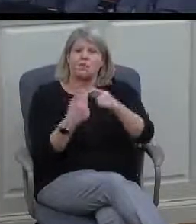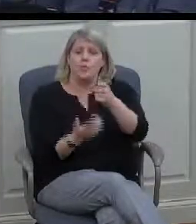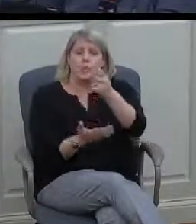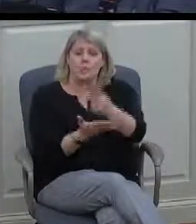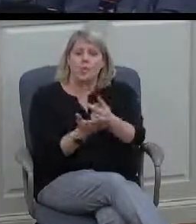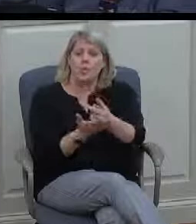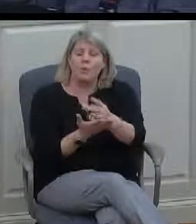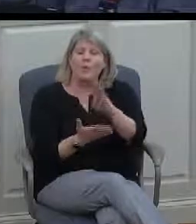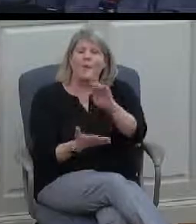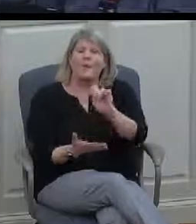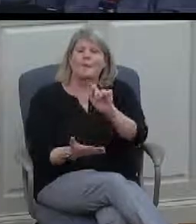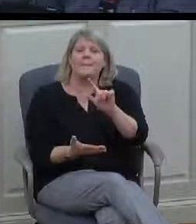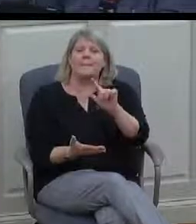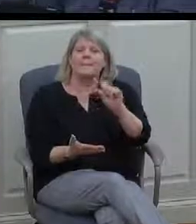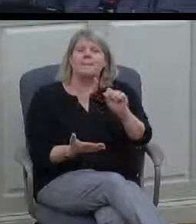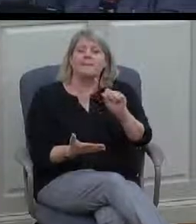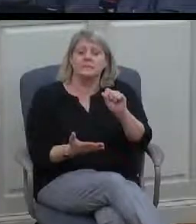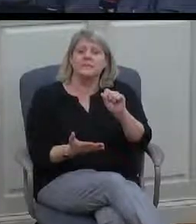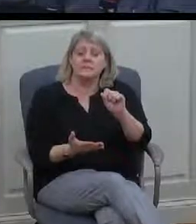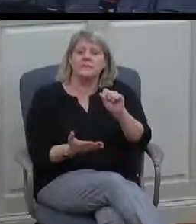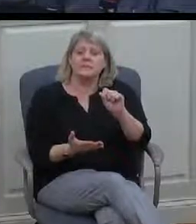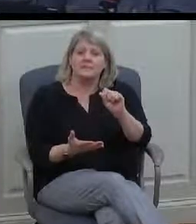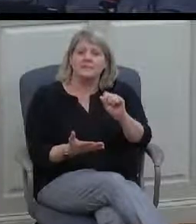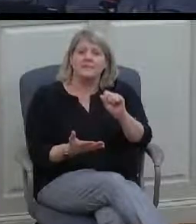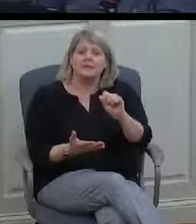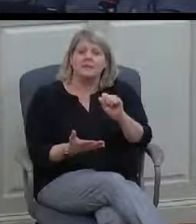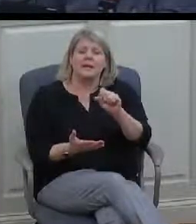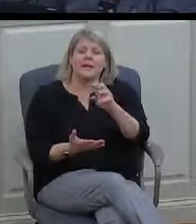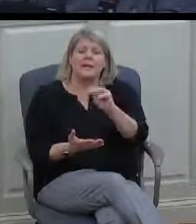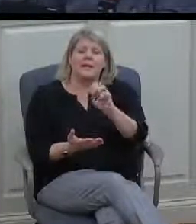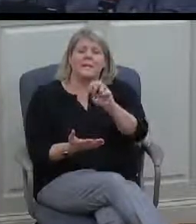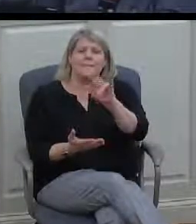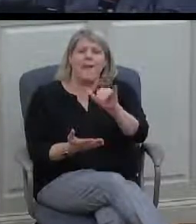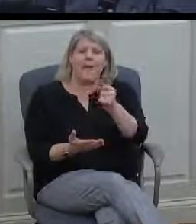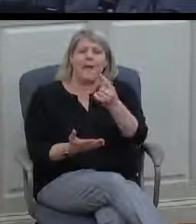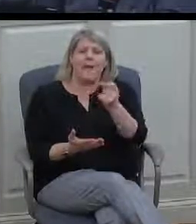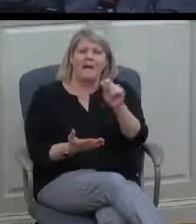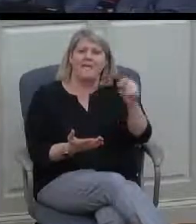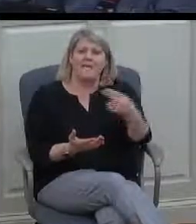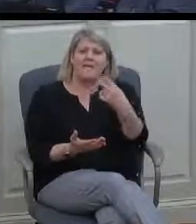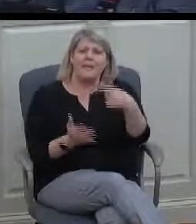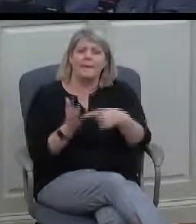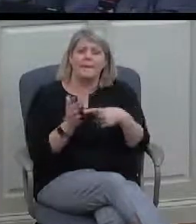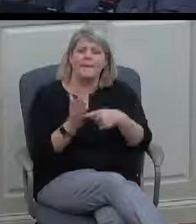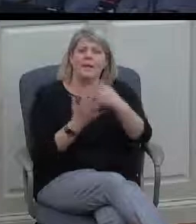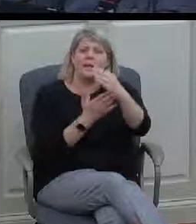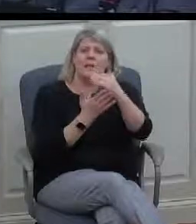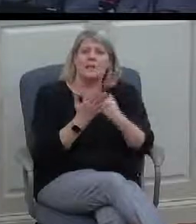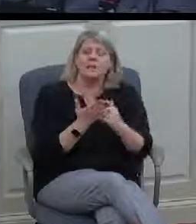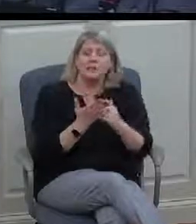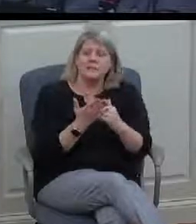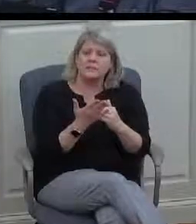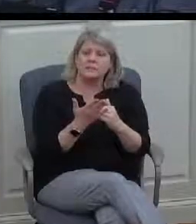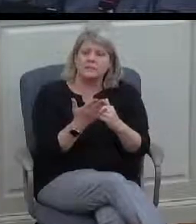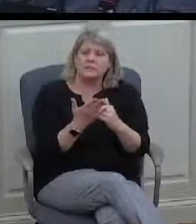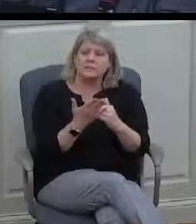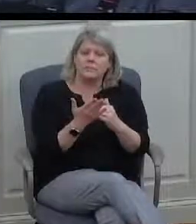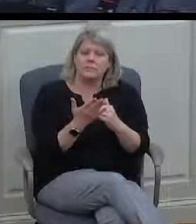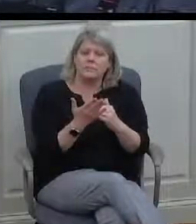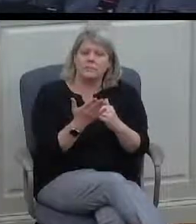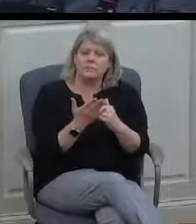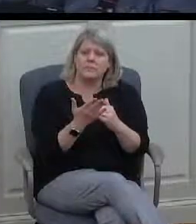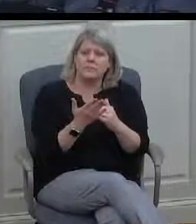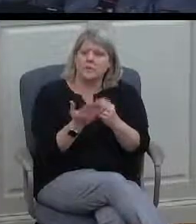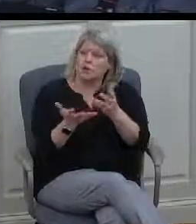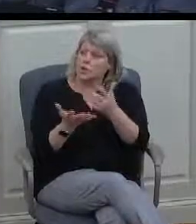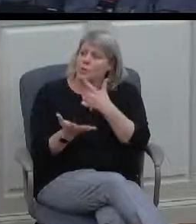moved. May the 11th bill list? Mr. Atkins, thank you. Would you like to state